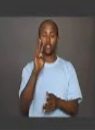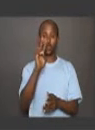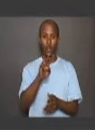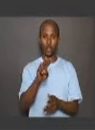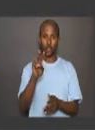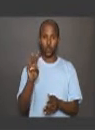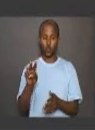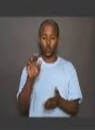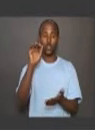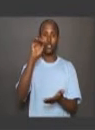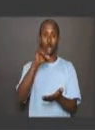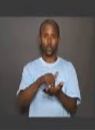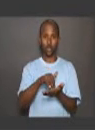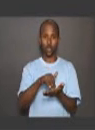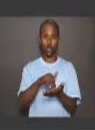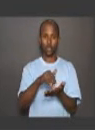is